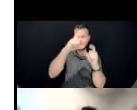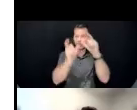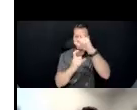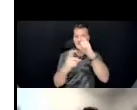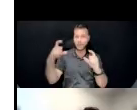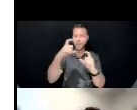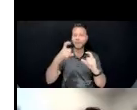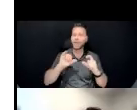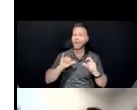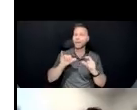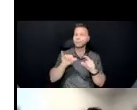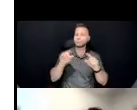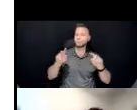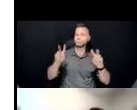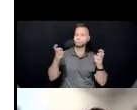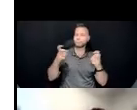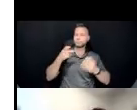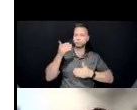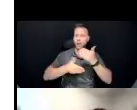We tend to